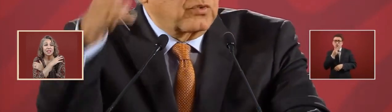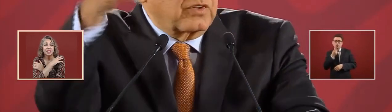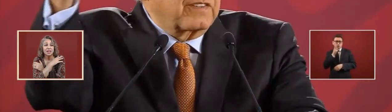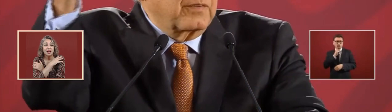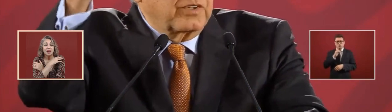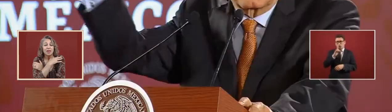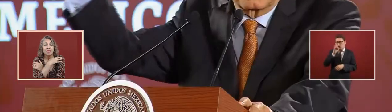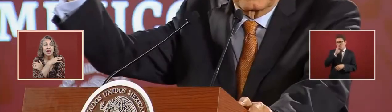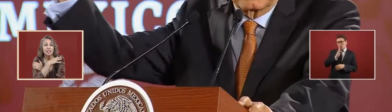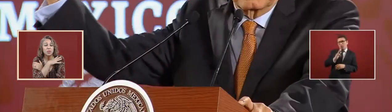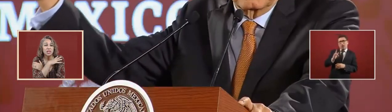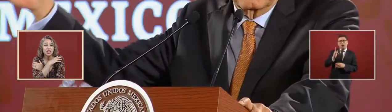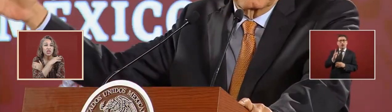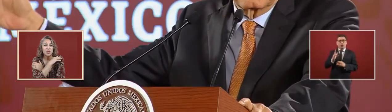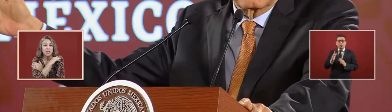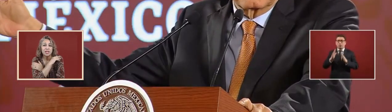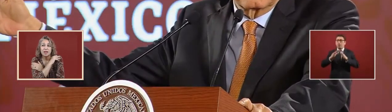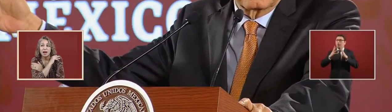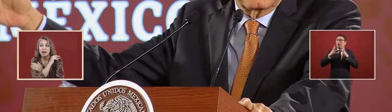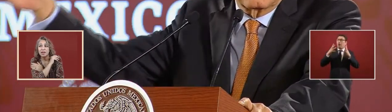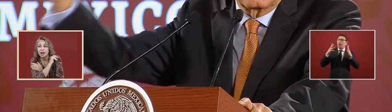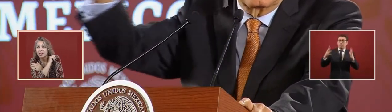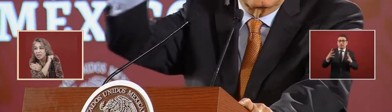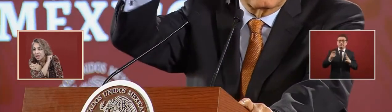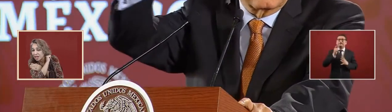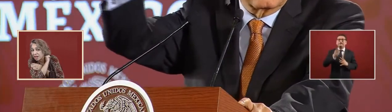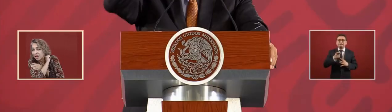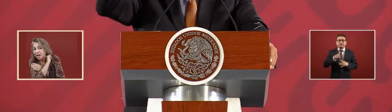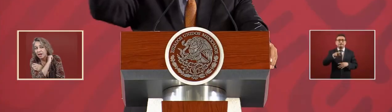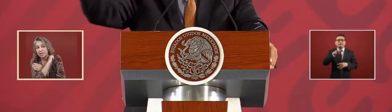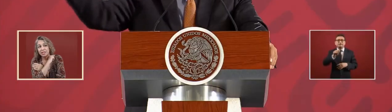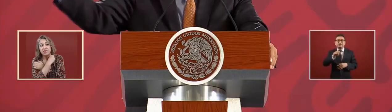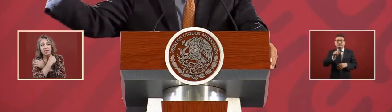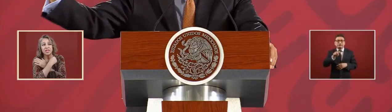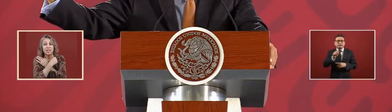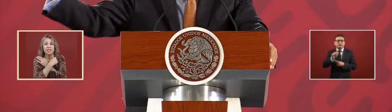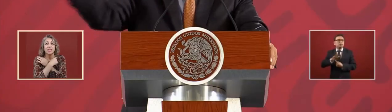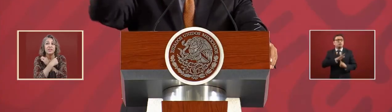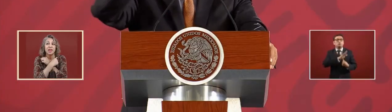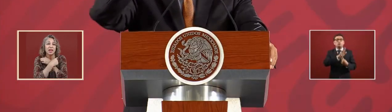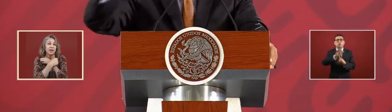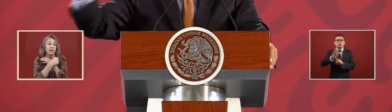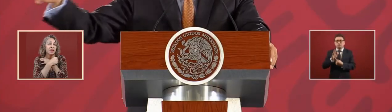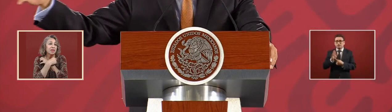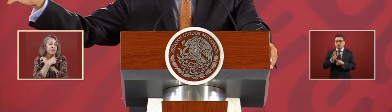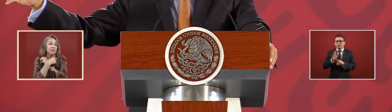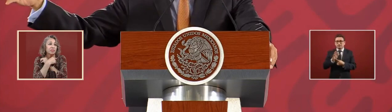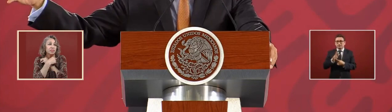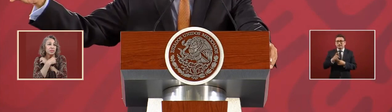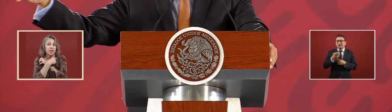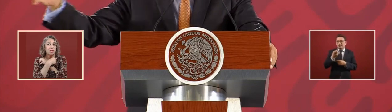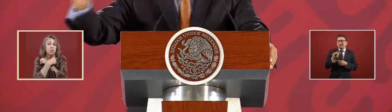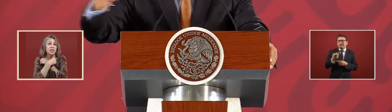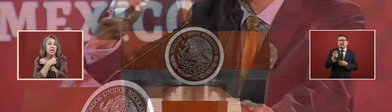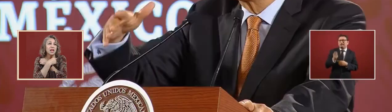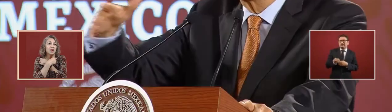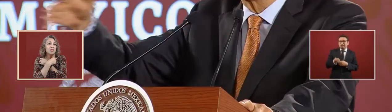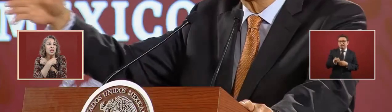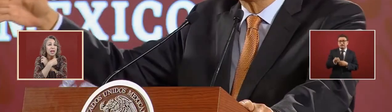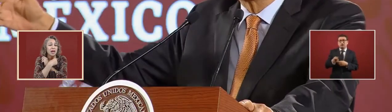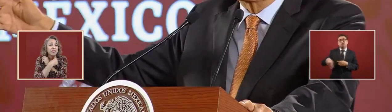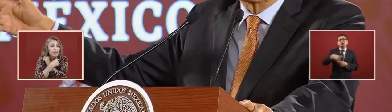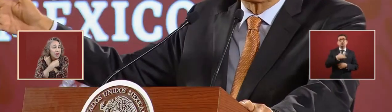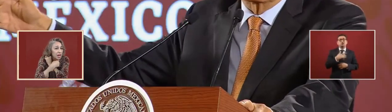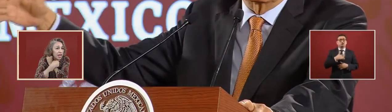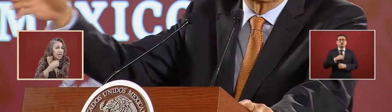residences, todo eso que se muestra, that's what they show on the series and entonces, TV. No solo tienen where they not